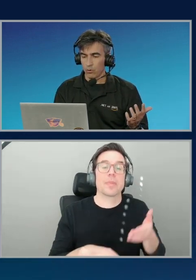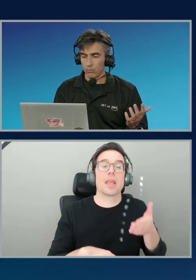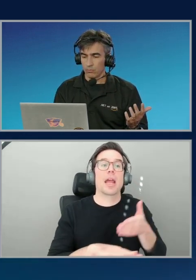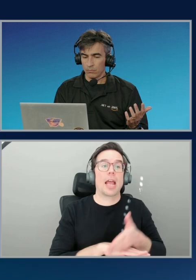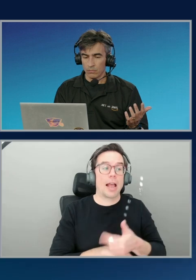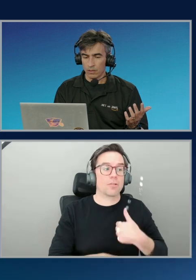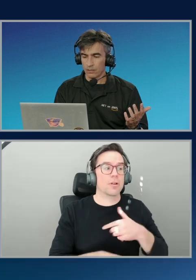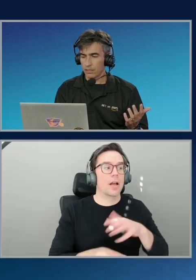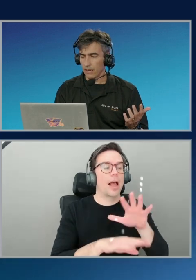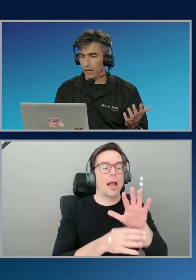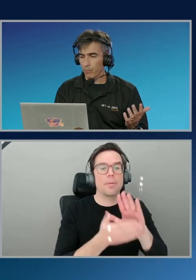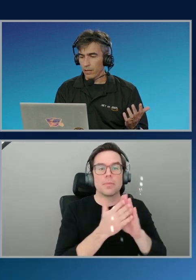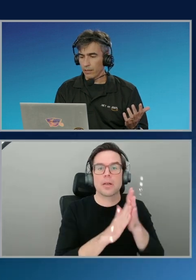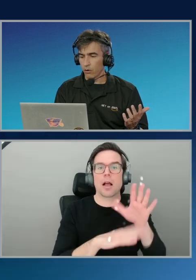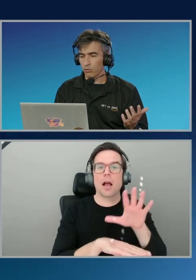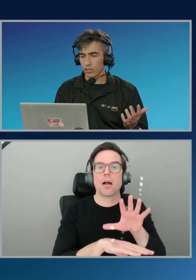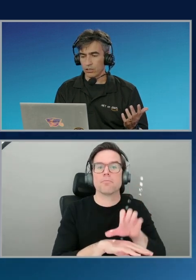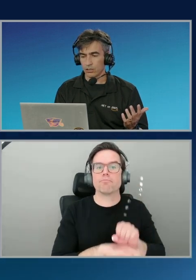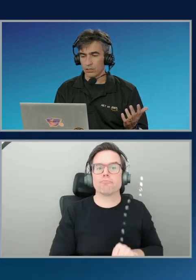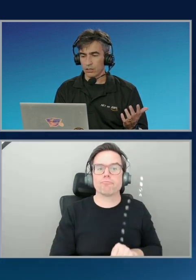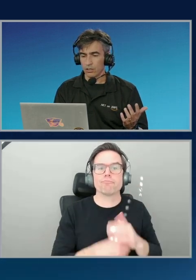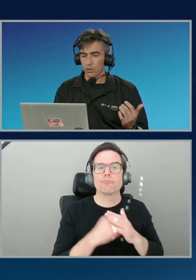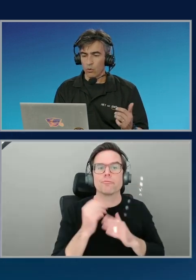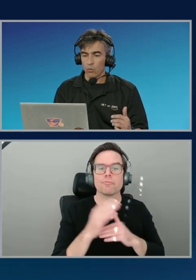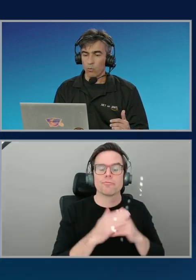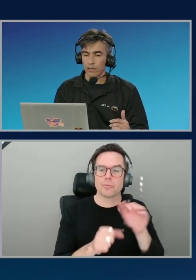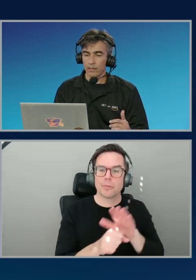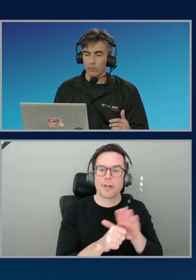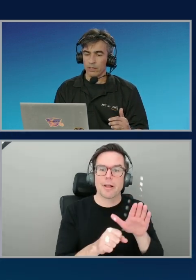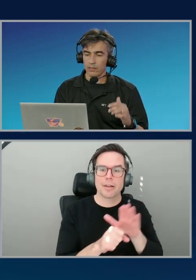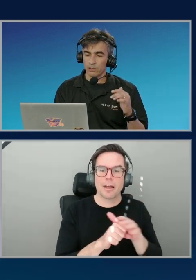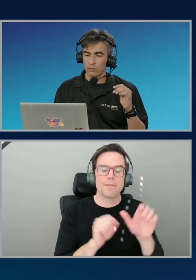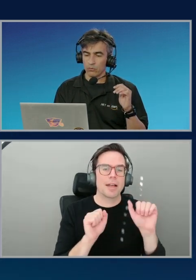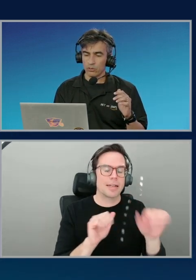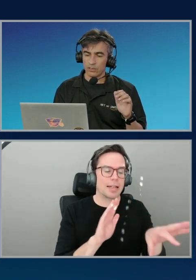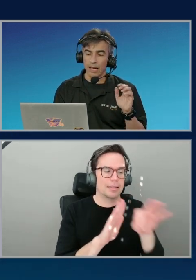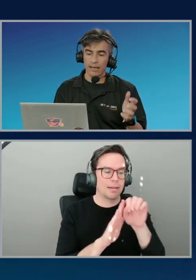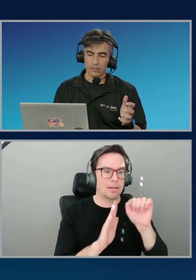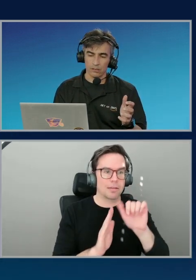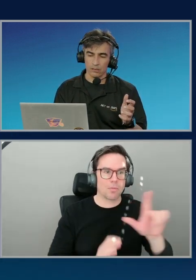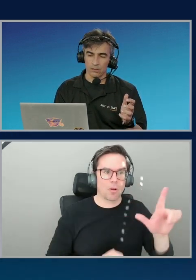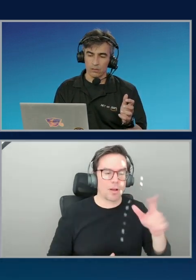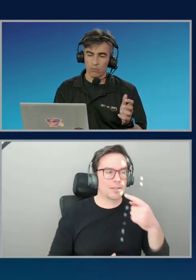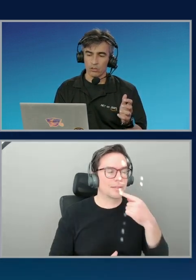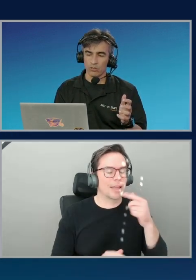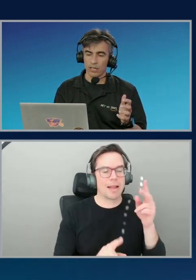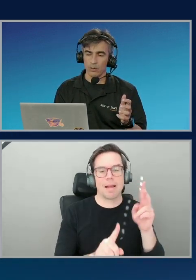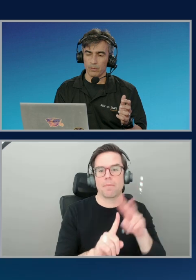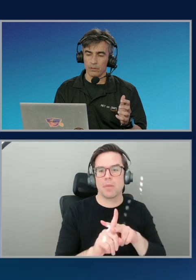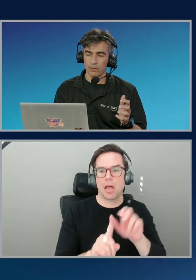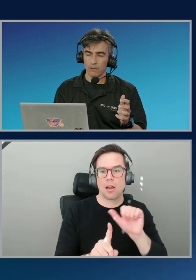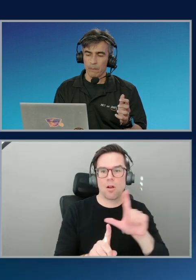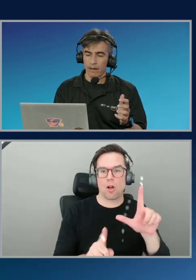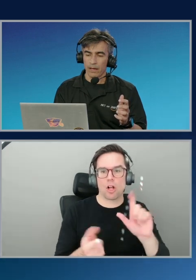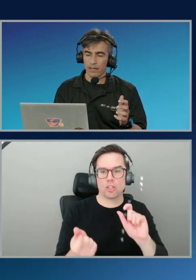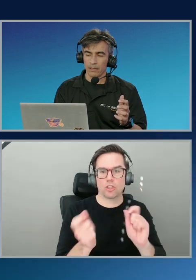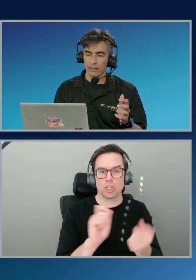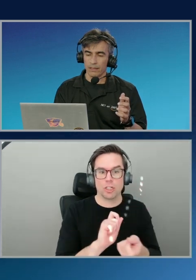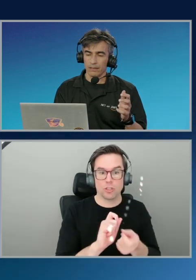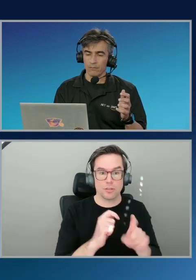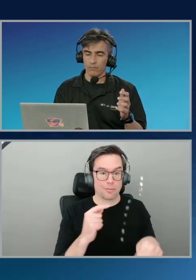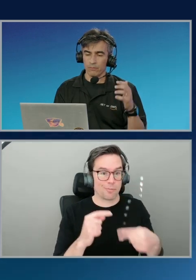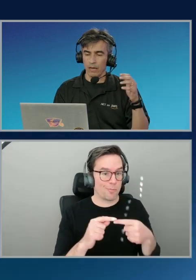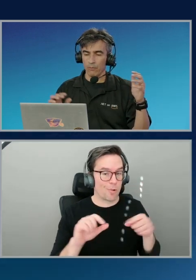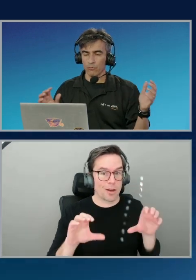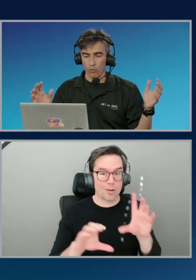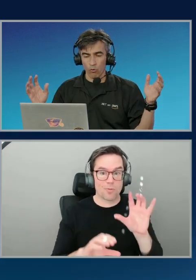select them all and say apply all changes. When I do this action, what's gonna happen?